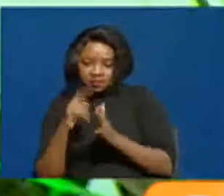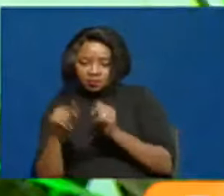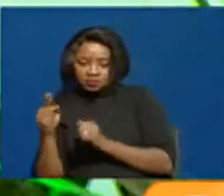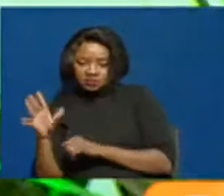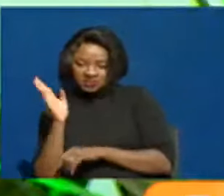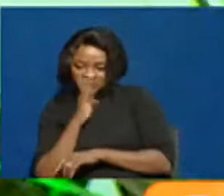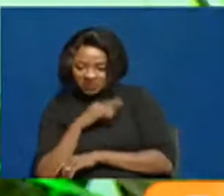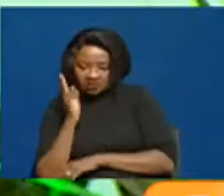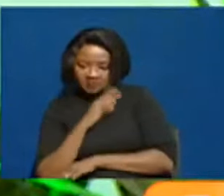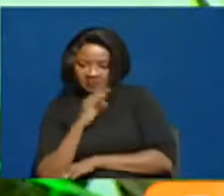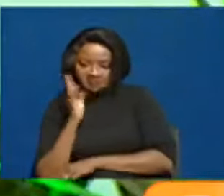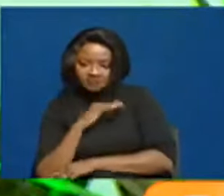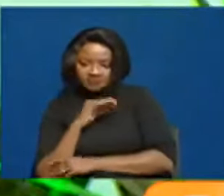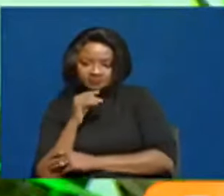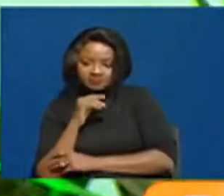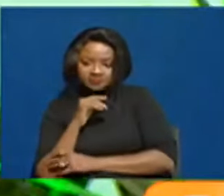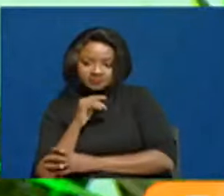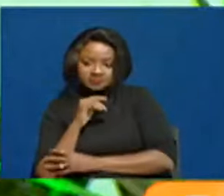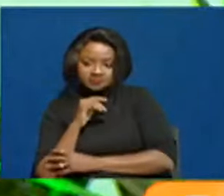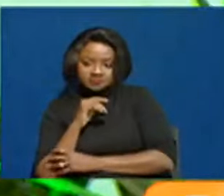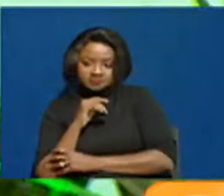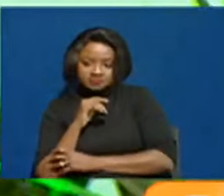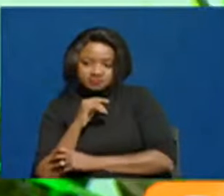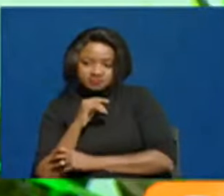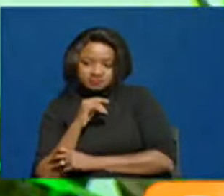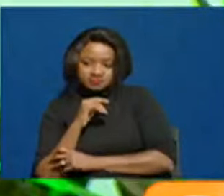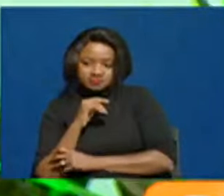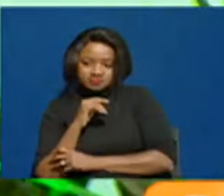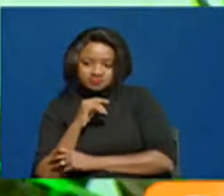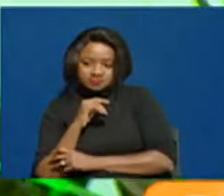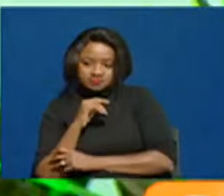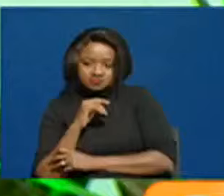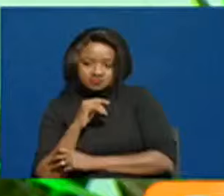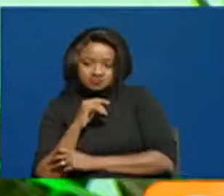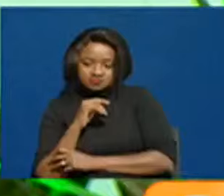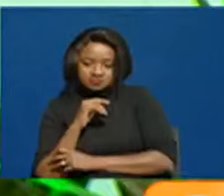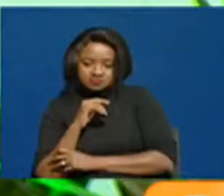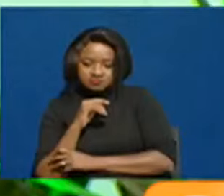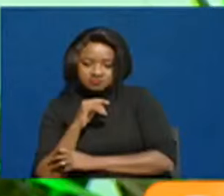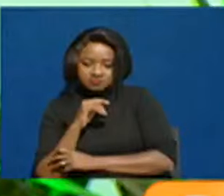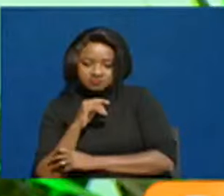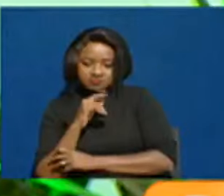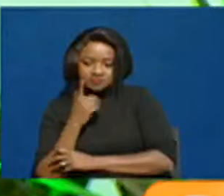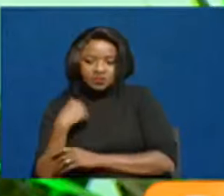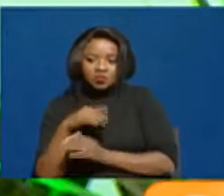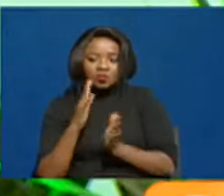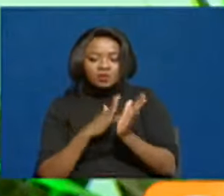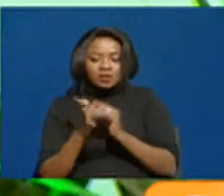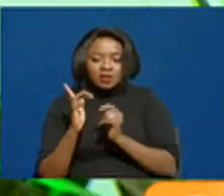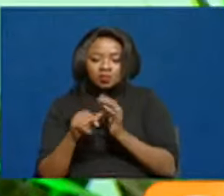lady is doing of the Uganda program, is to see how